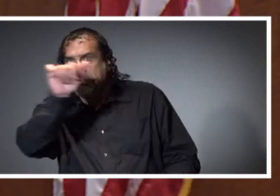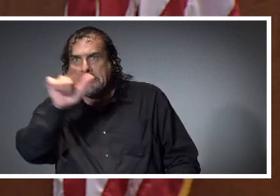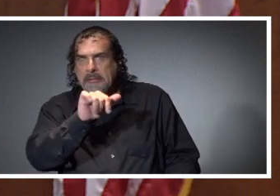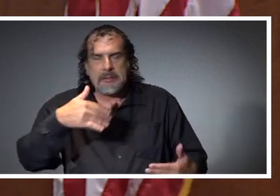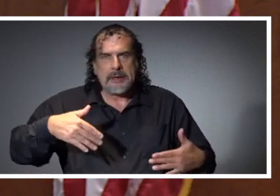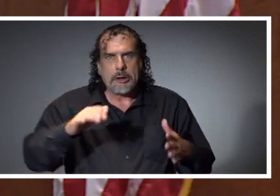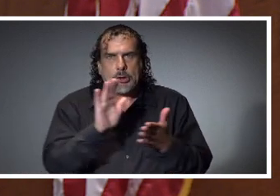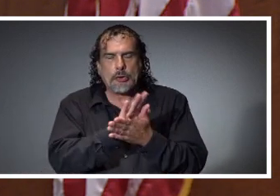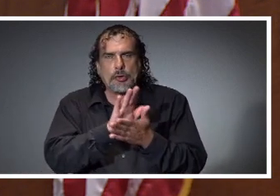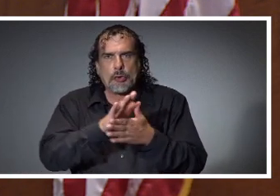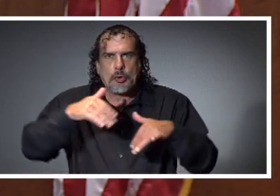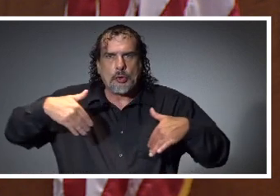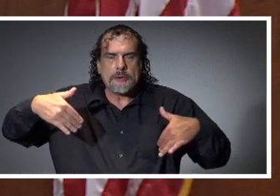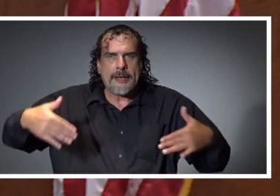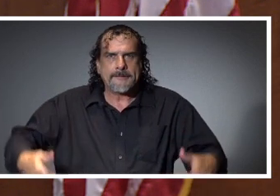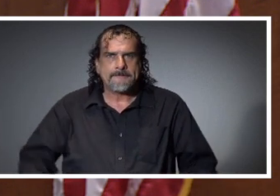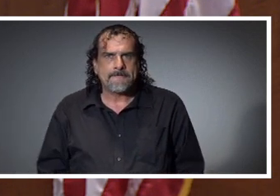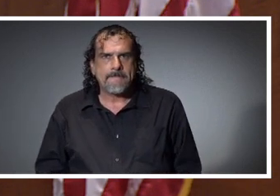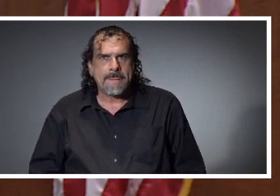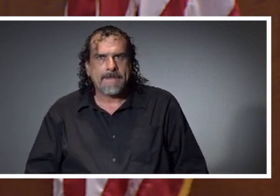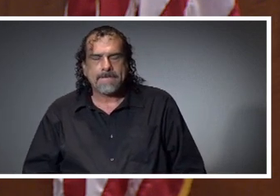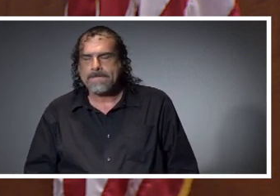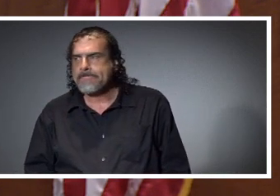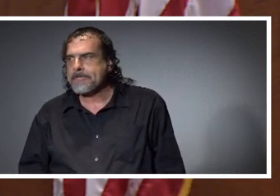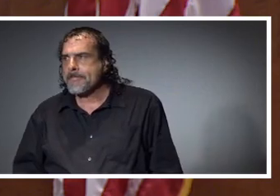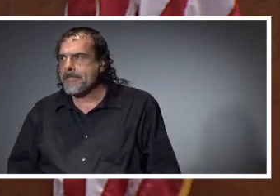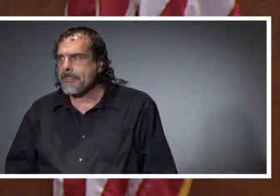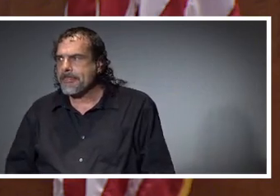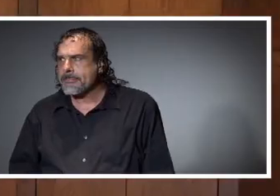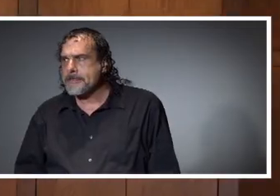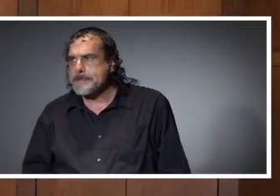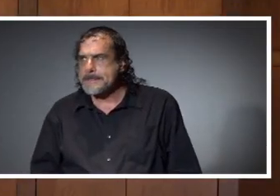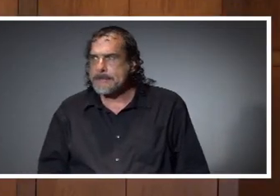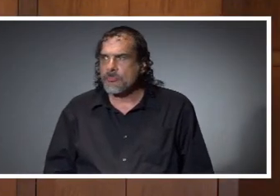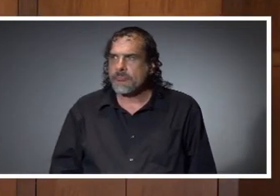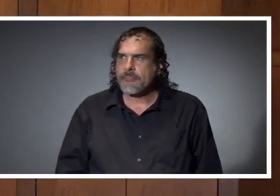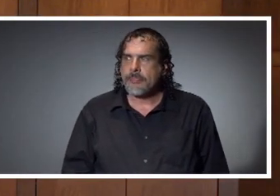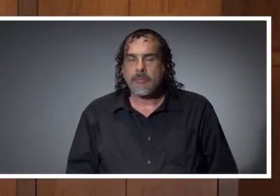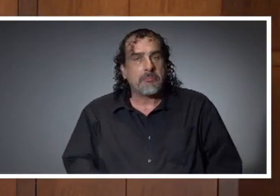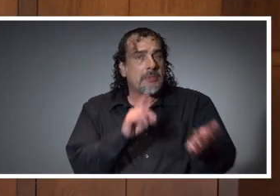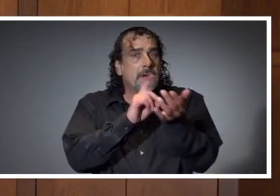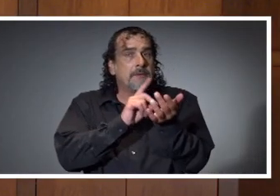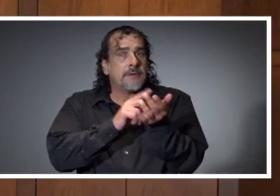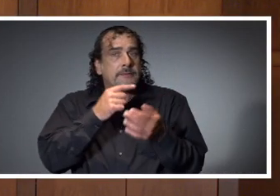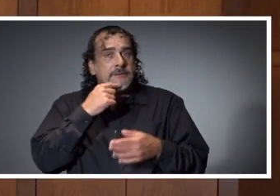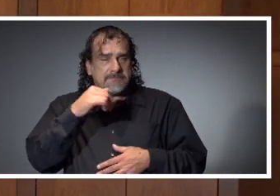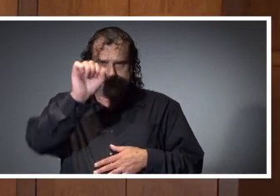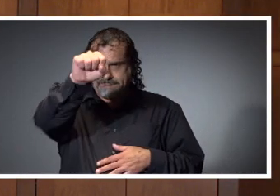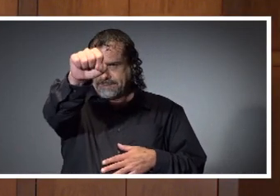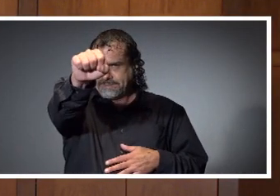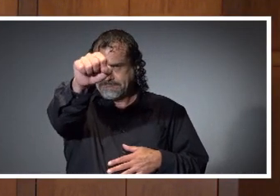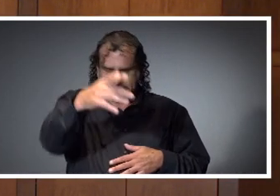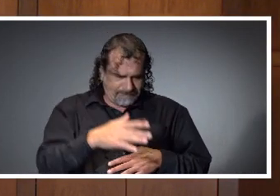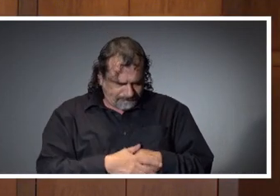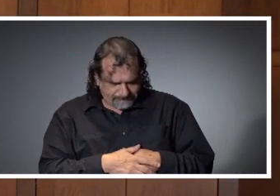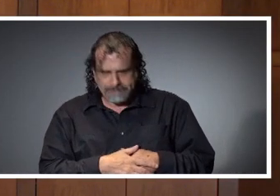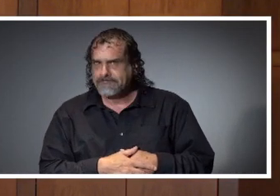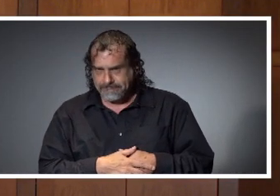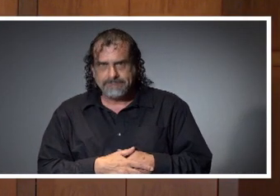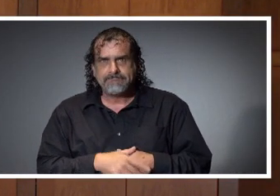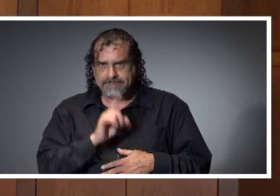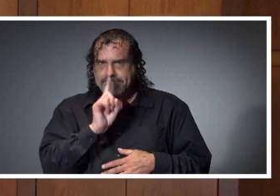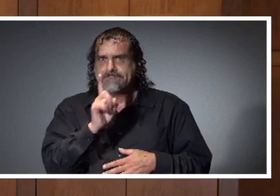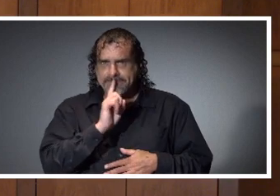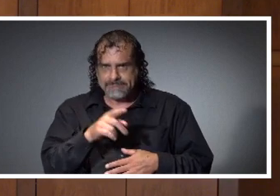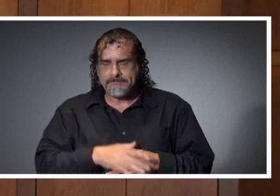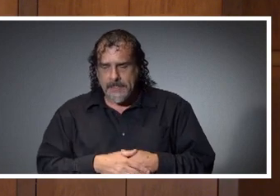time, but we're certainly willing to do that. Yeah, absolutely. And if we look at where kids are getting